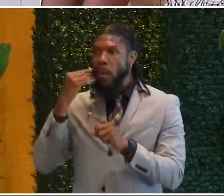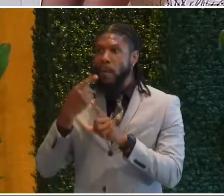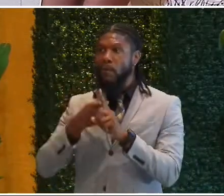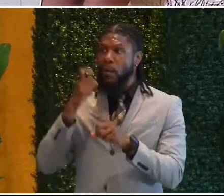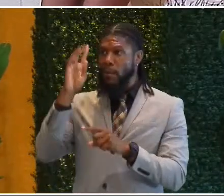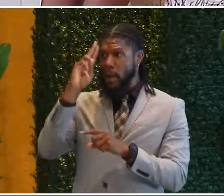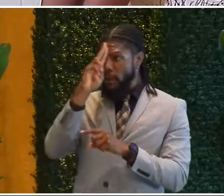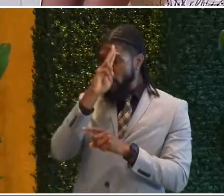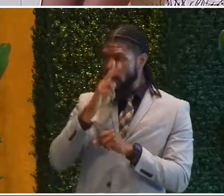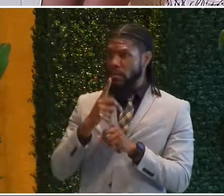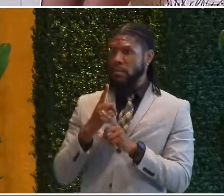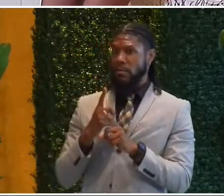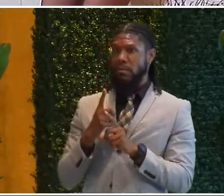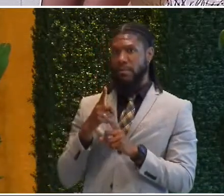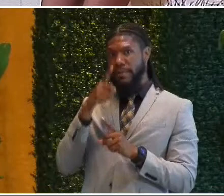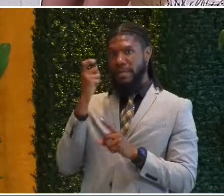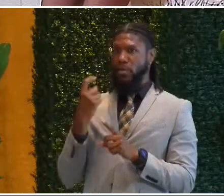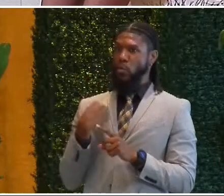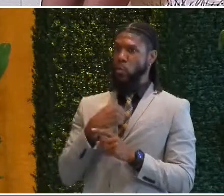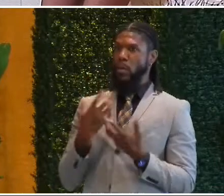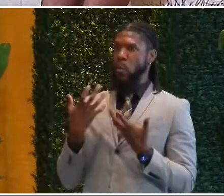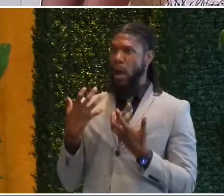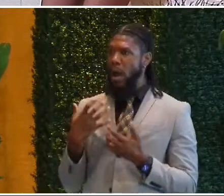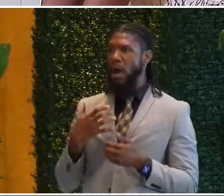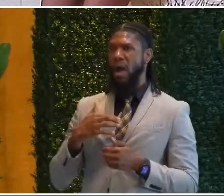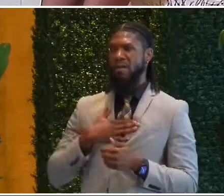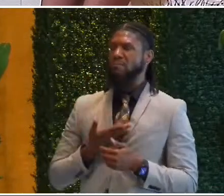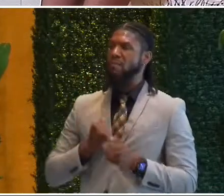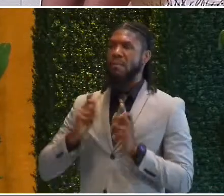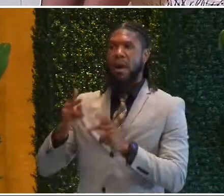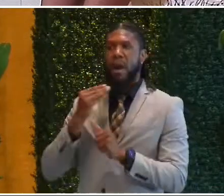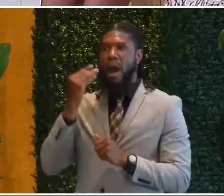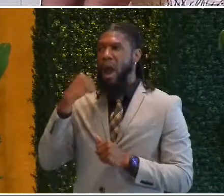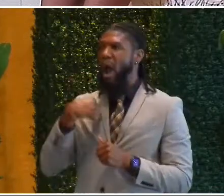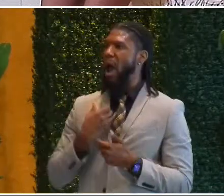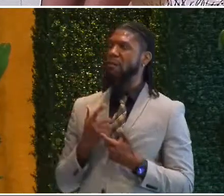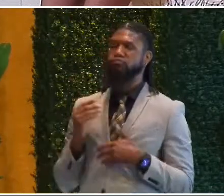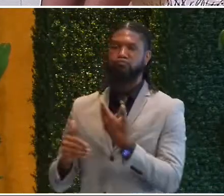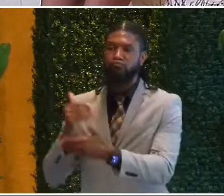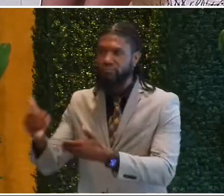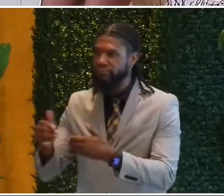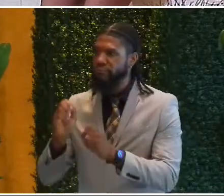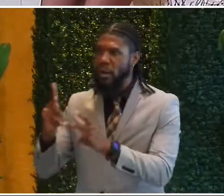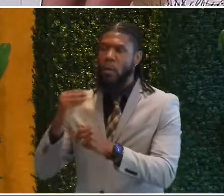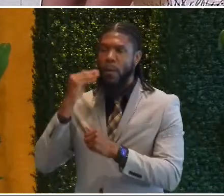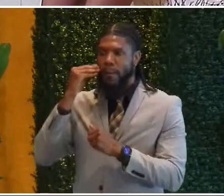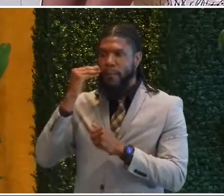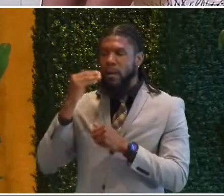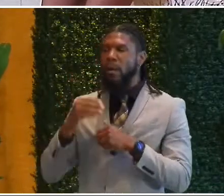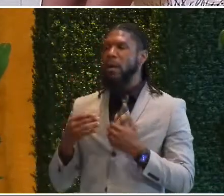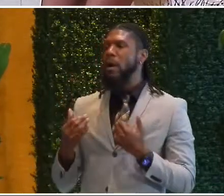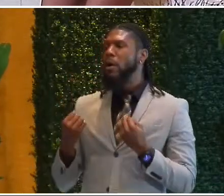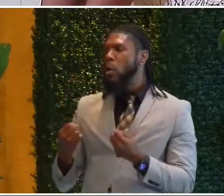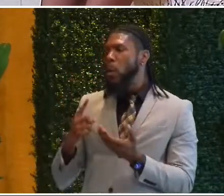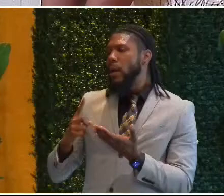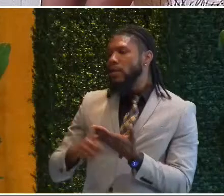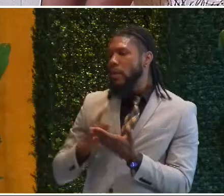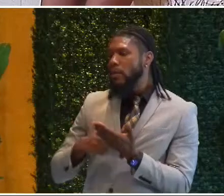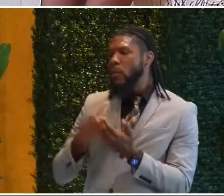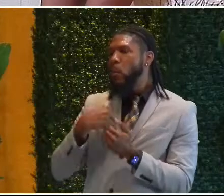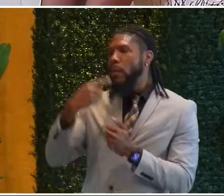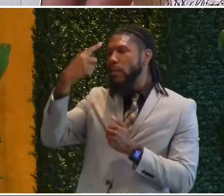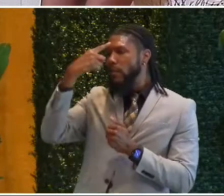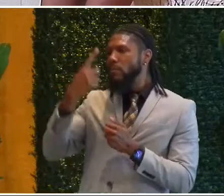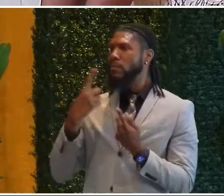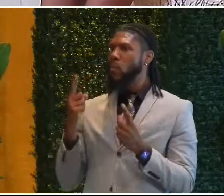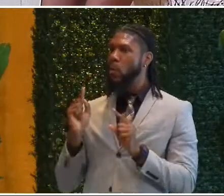of our own volition. A lot of times, we have this fantasy that, you know, when somebody goes into a hospital after a